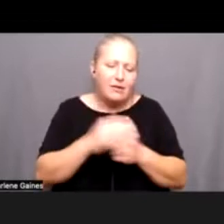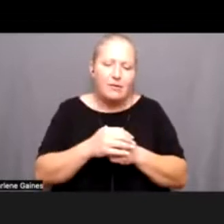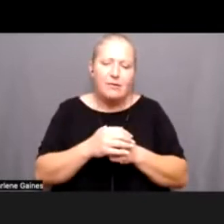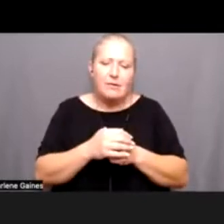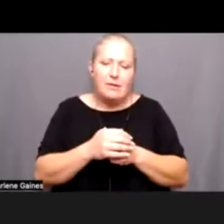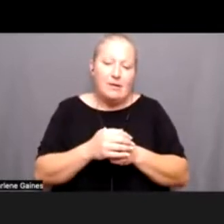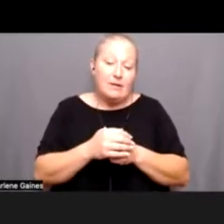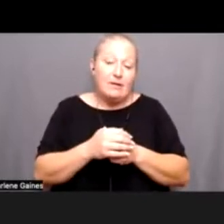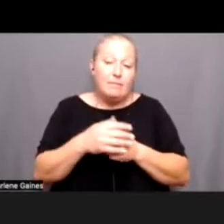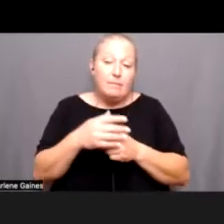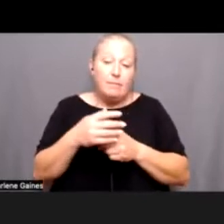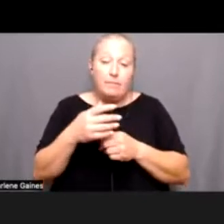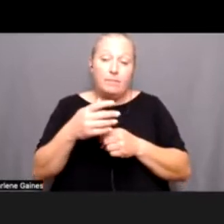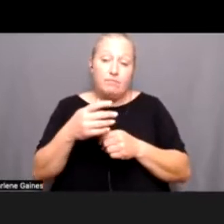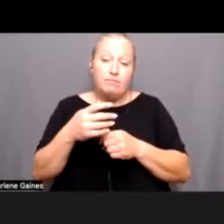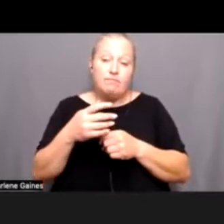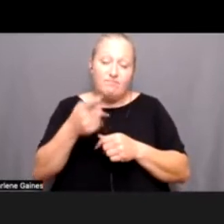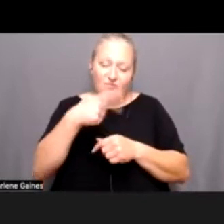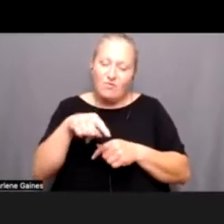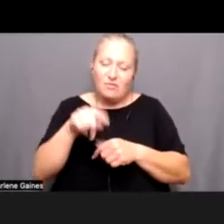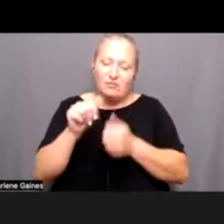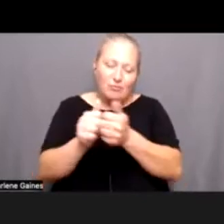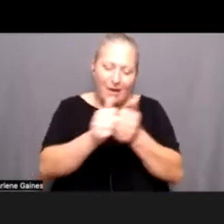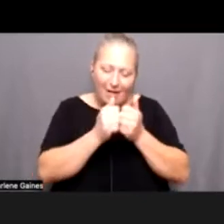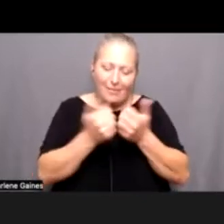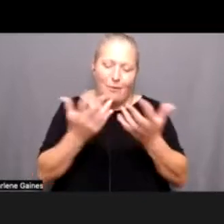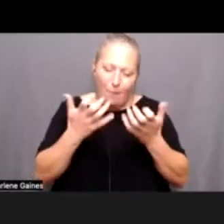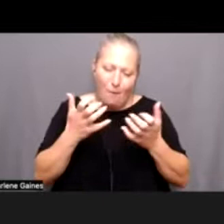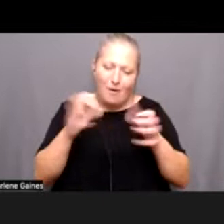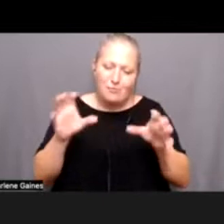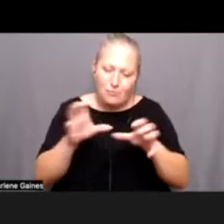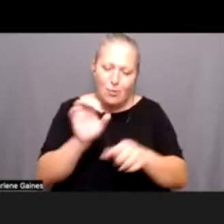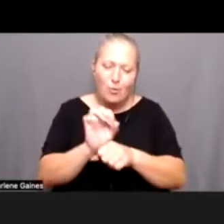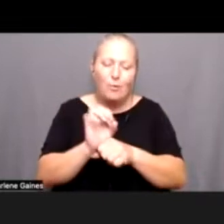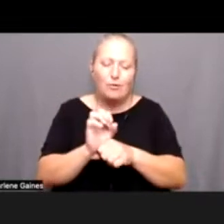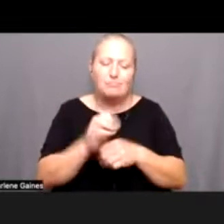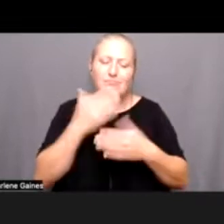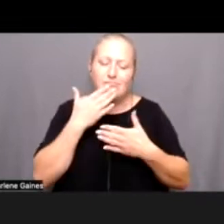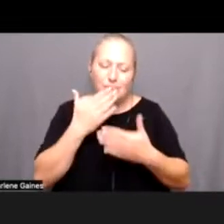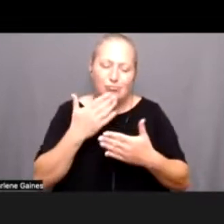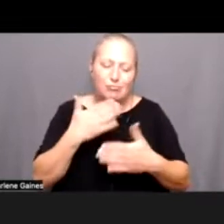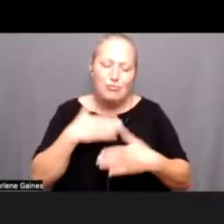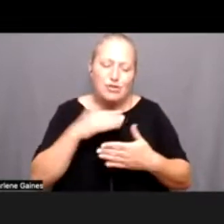And we're in this together. We want to do this work. So appreciate it.